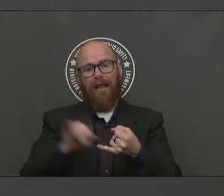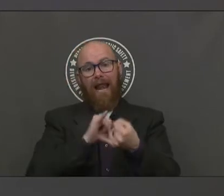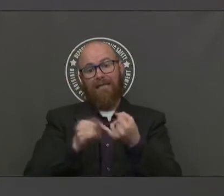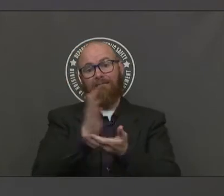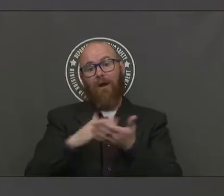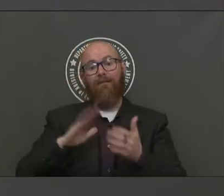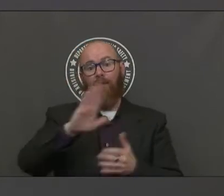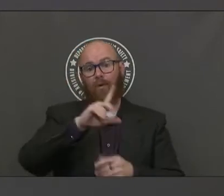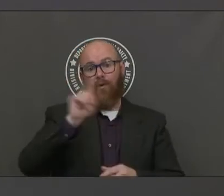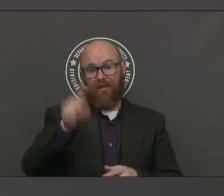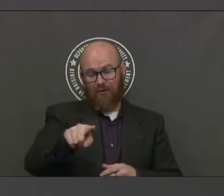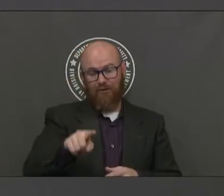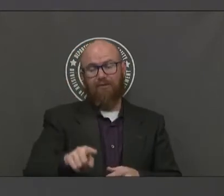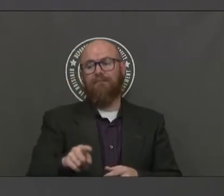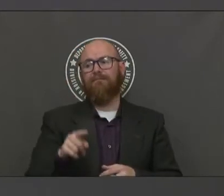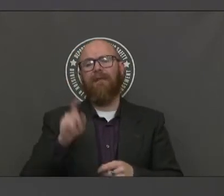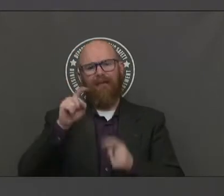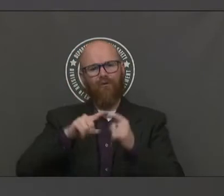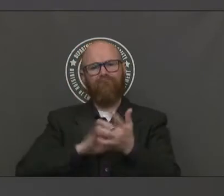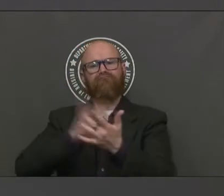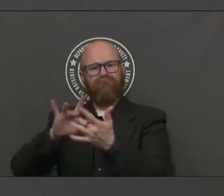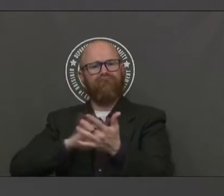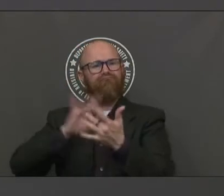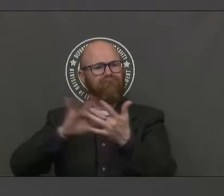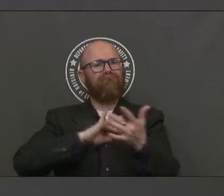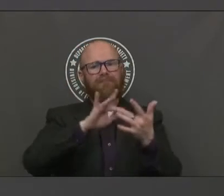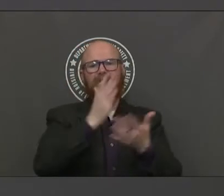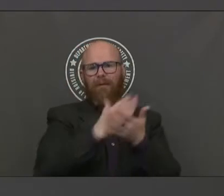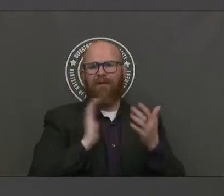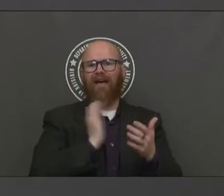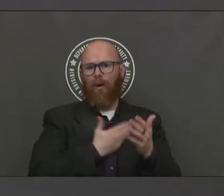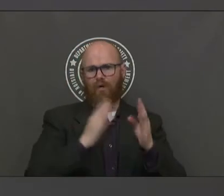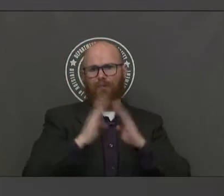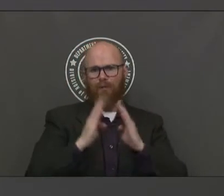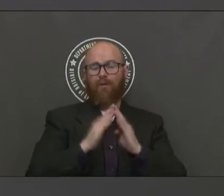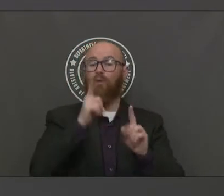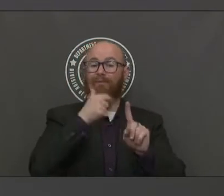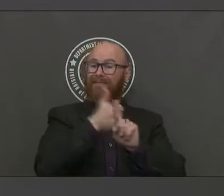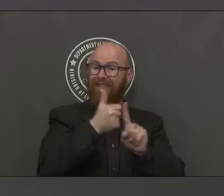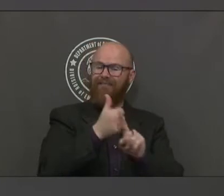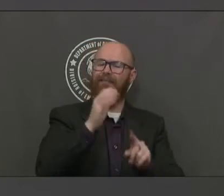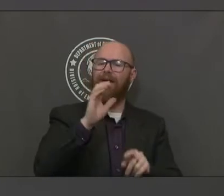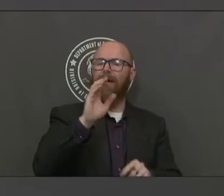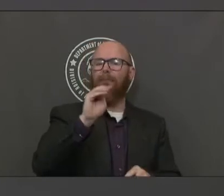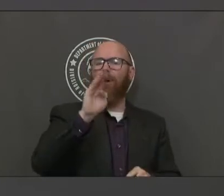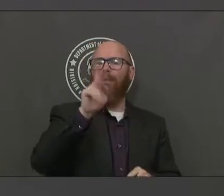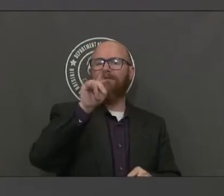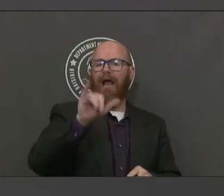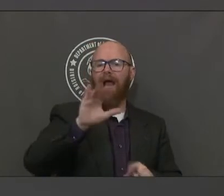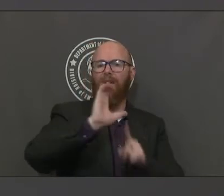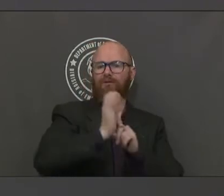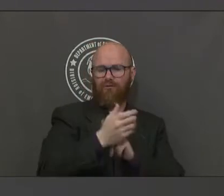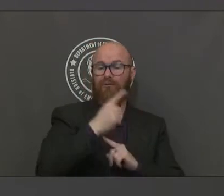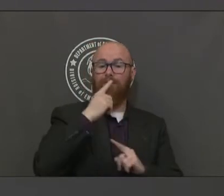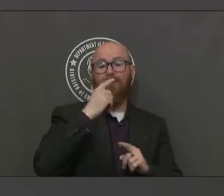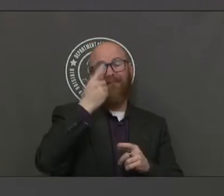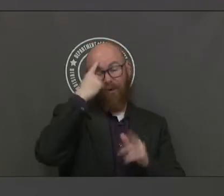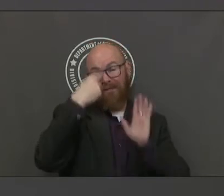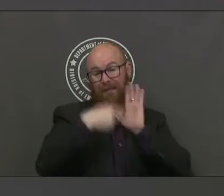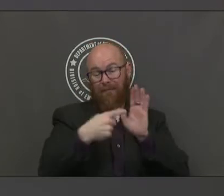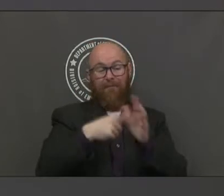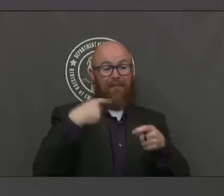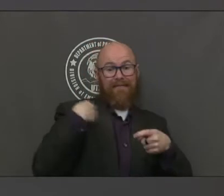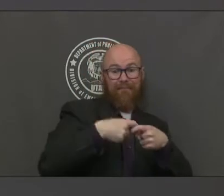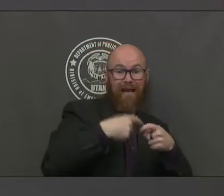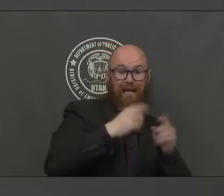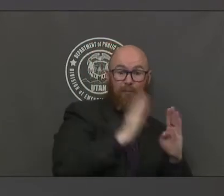out to some of our communities that have been historically underrepresented in healthcare, in everything